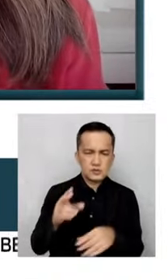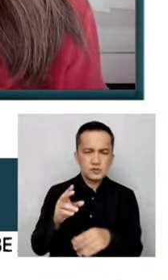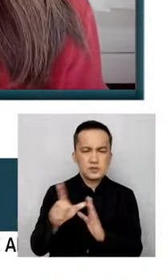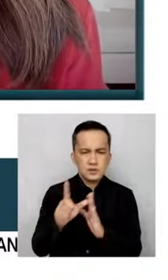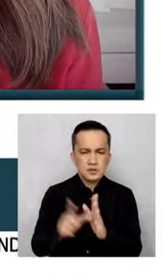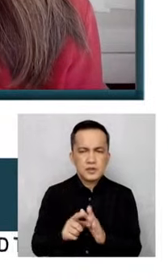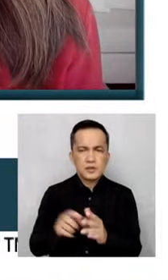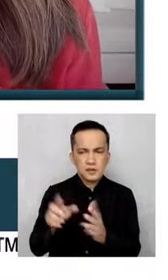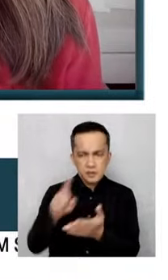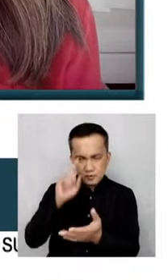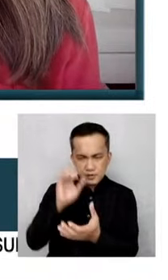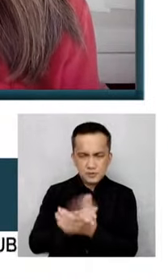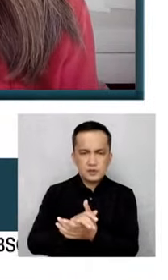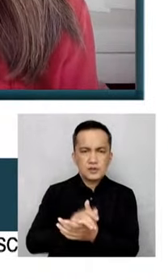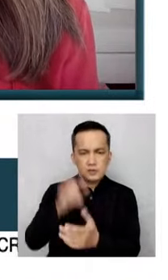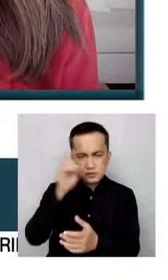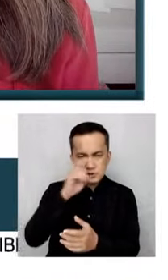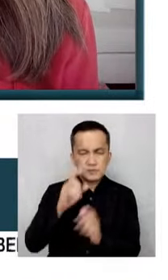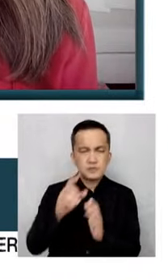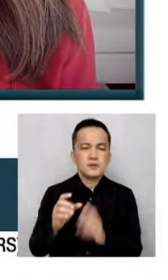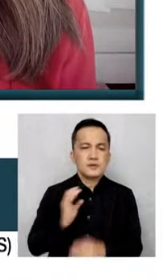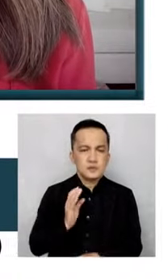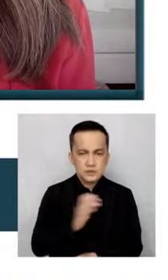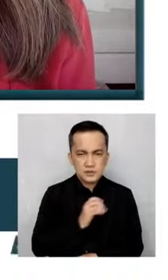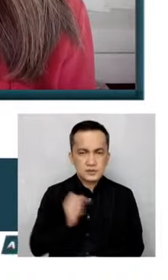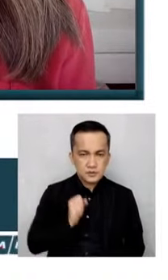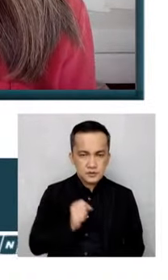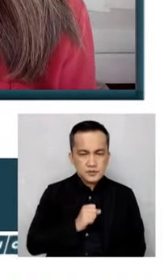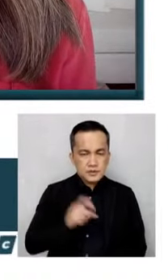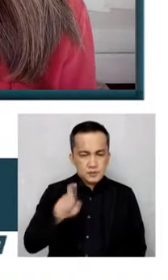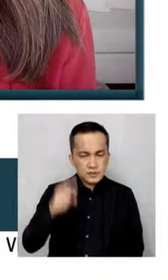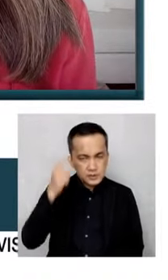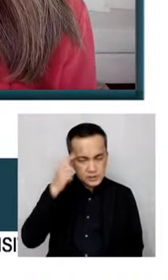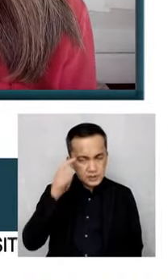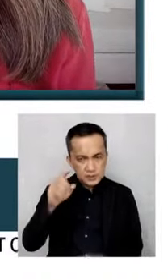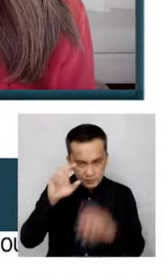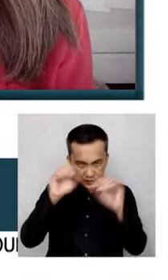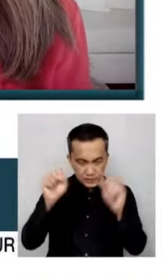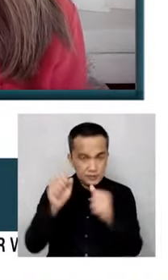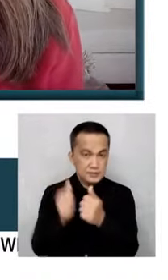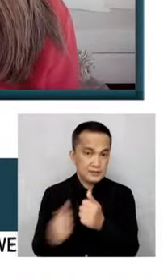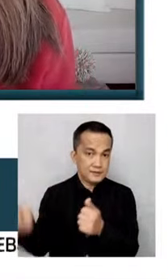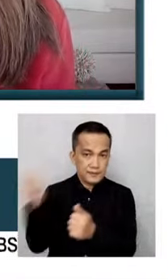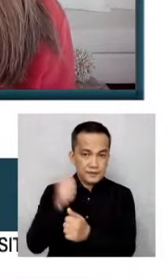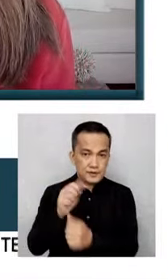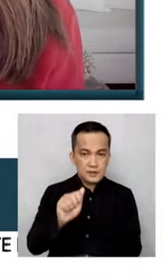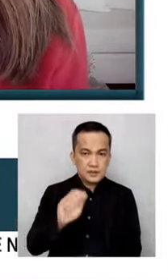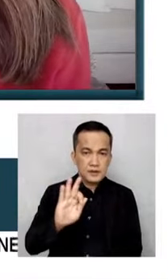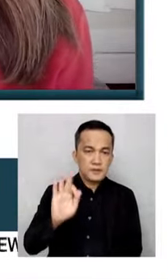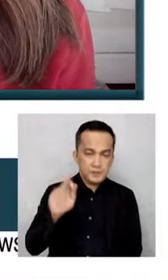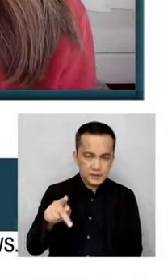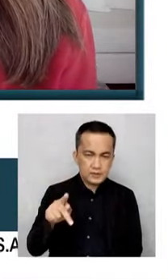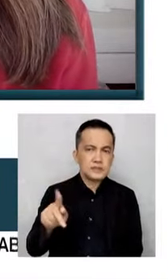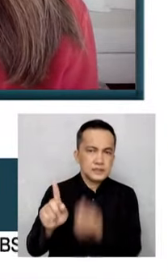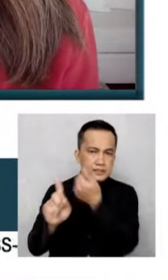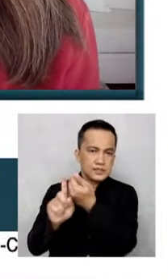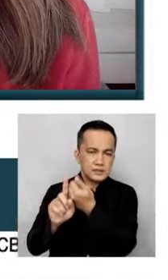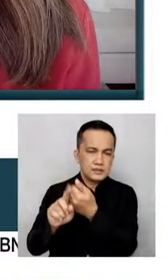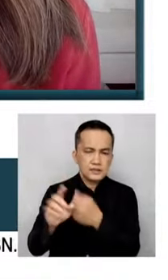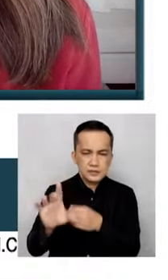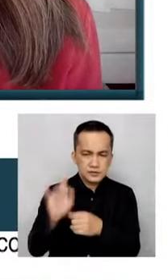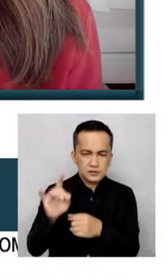our legislators, and we also have to consider that the president is the commander-in-chief of the armed forces. He can choose or